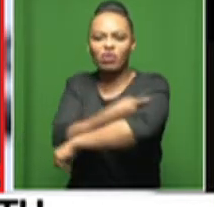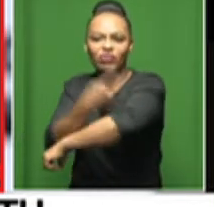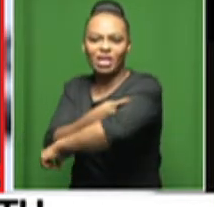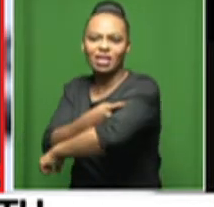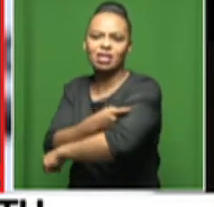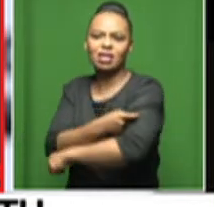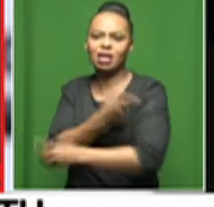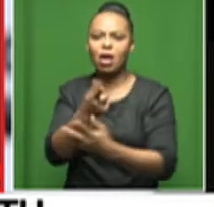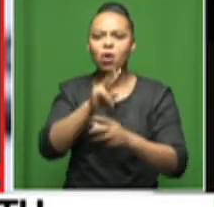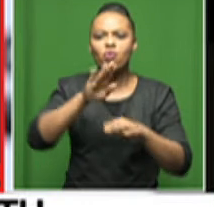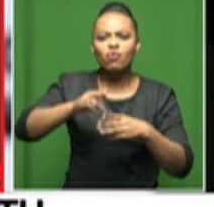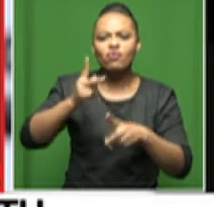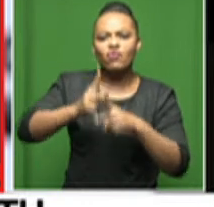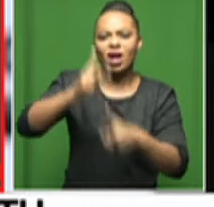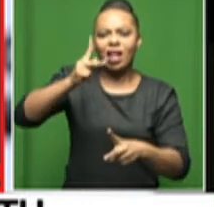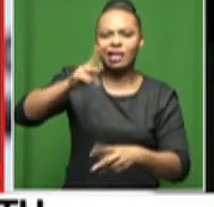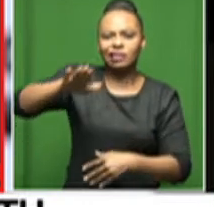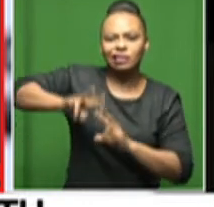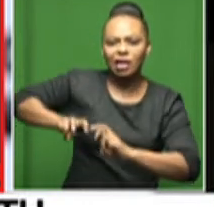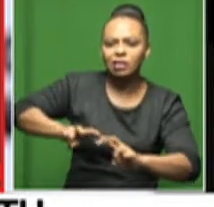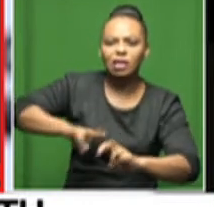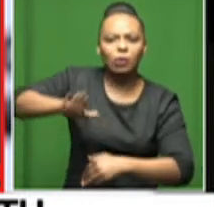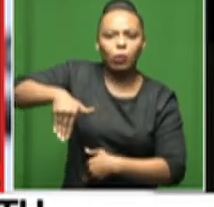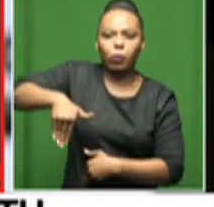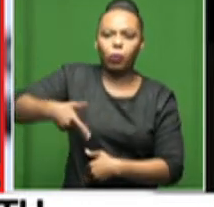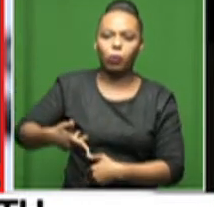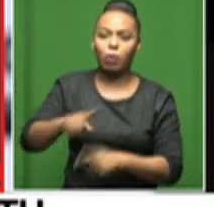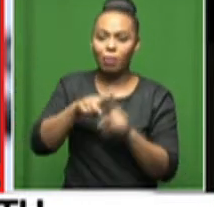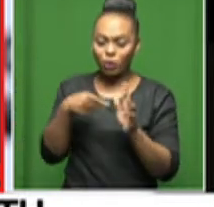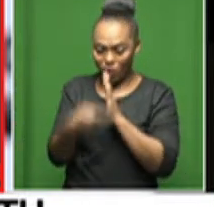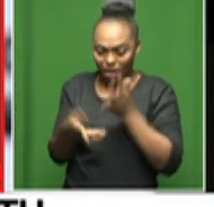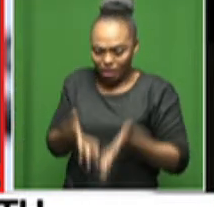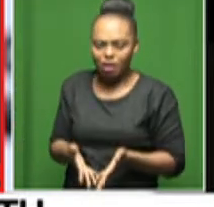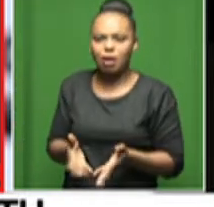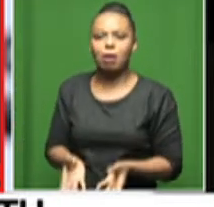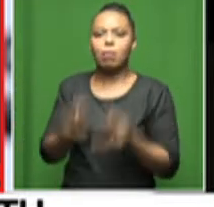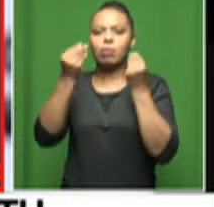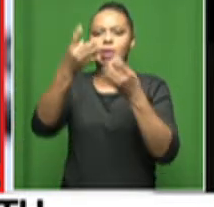that the reason why you hear